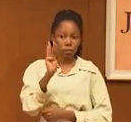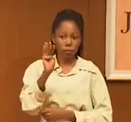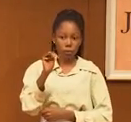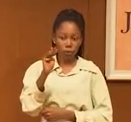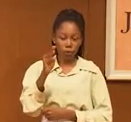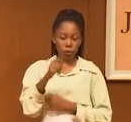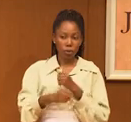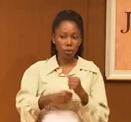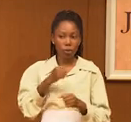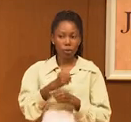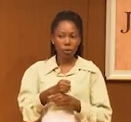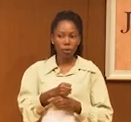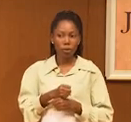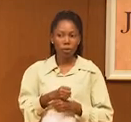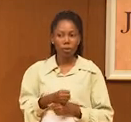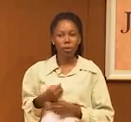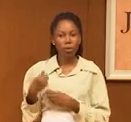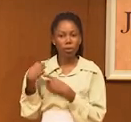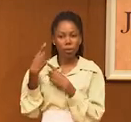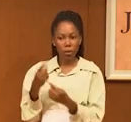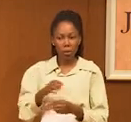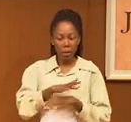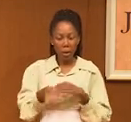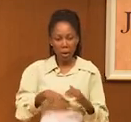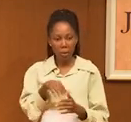sister's wedding. So everything was going on well.